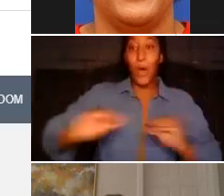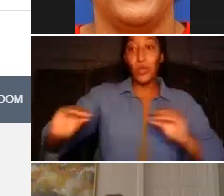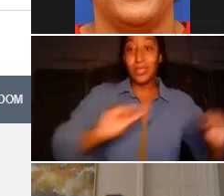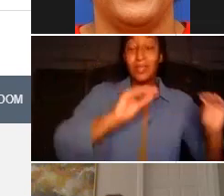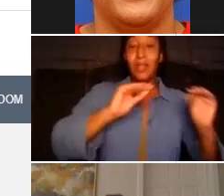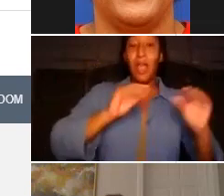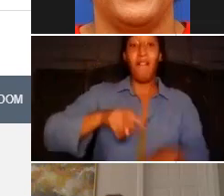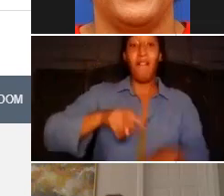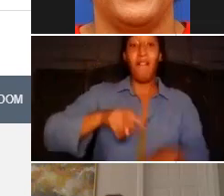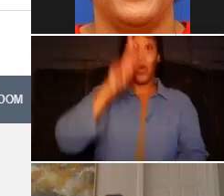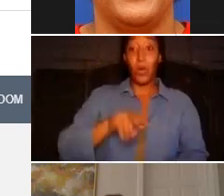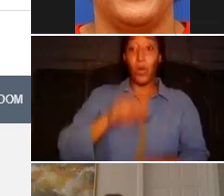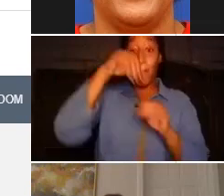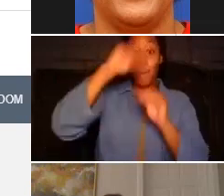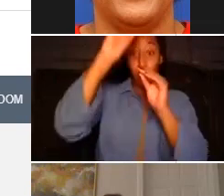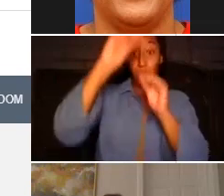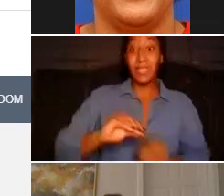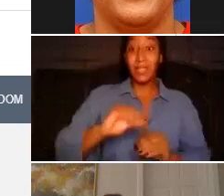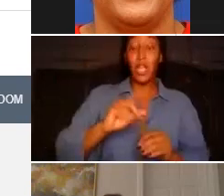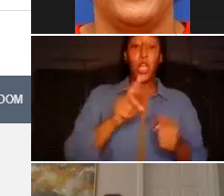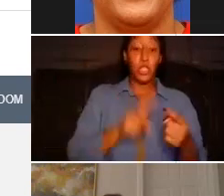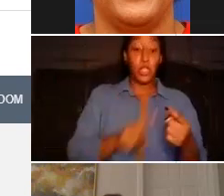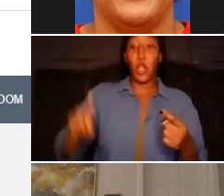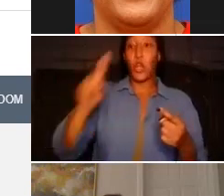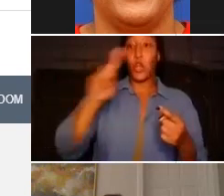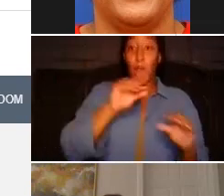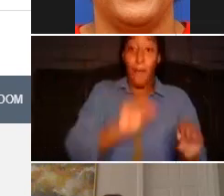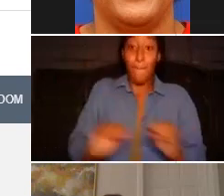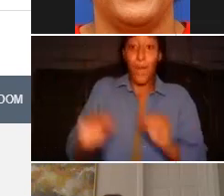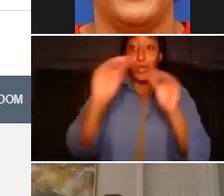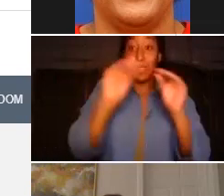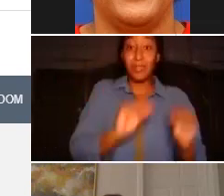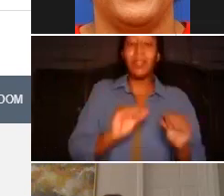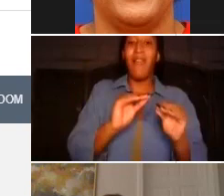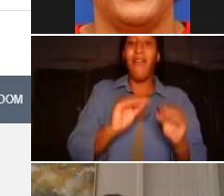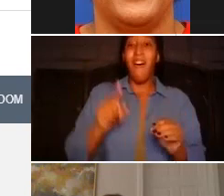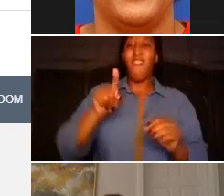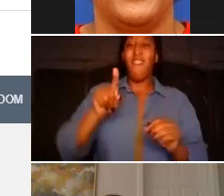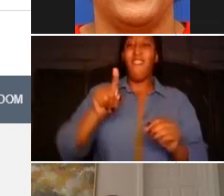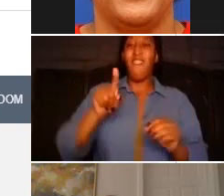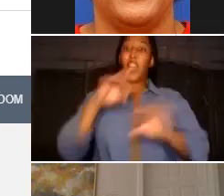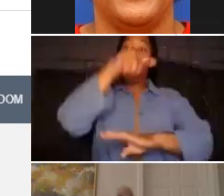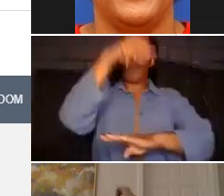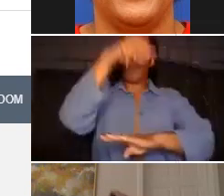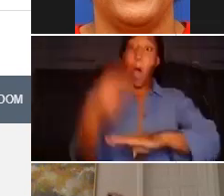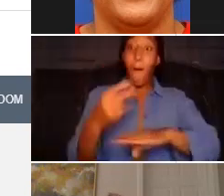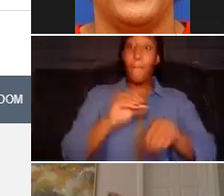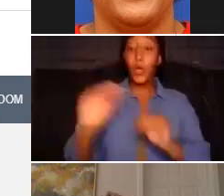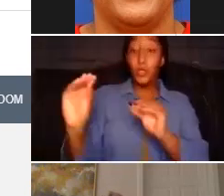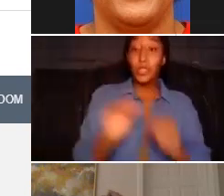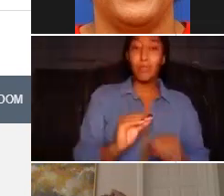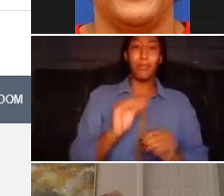we've covered circular motion. We looked at how forces are relevant to